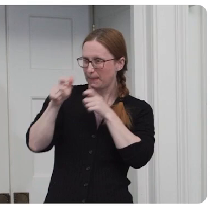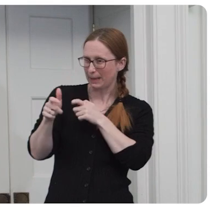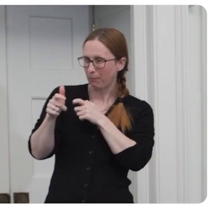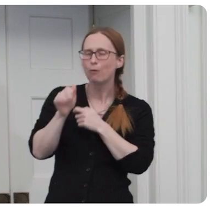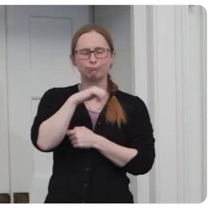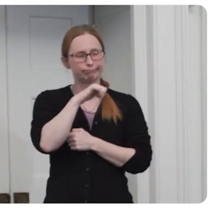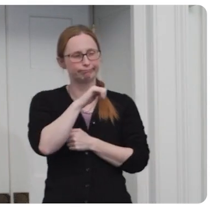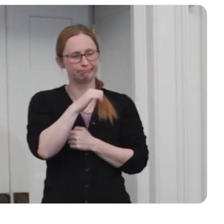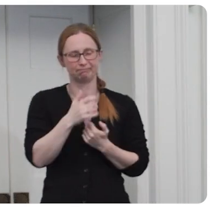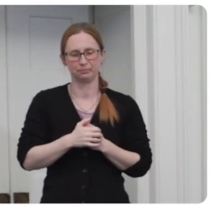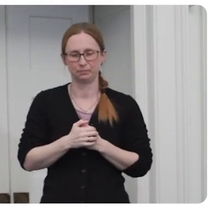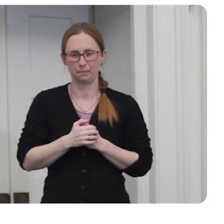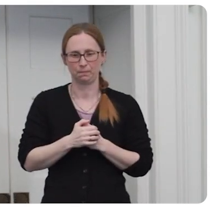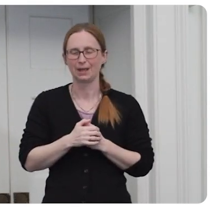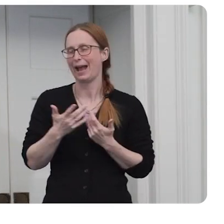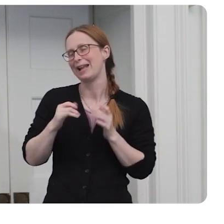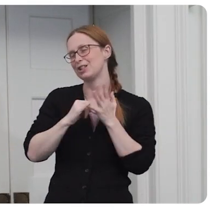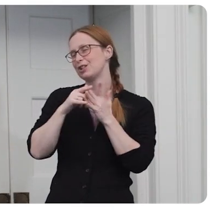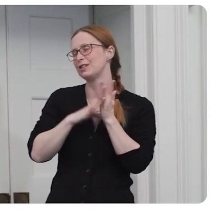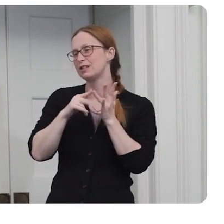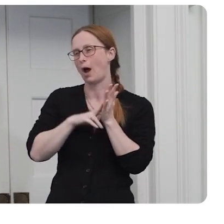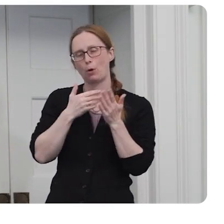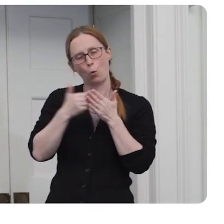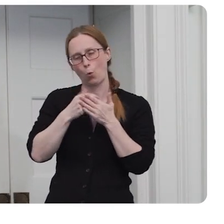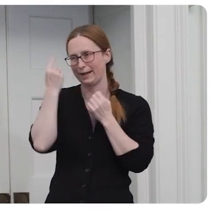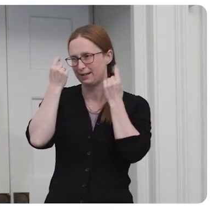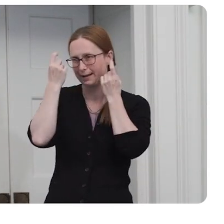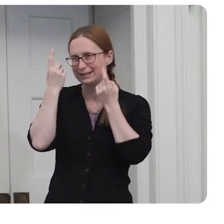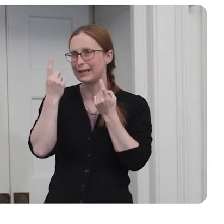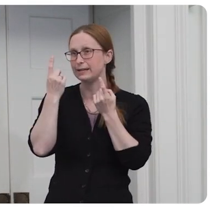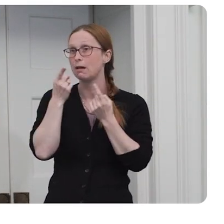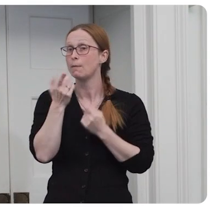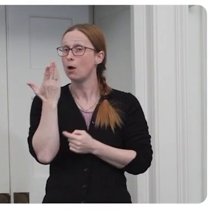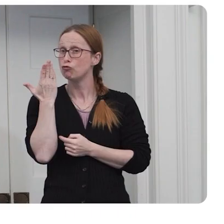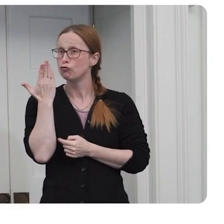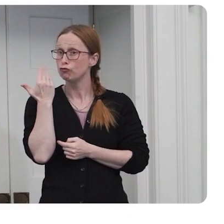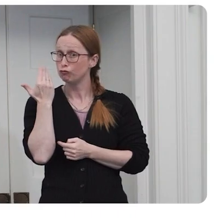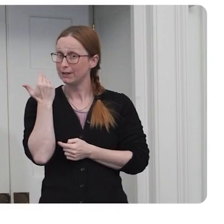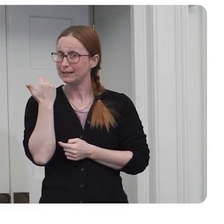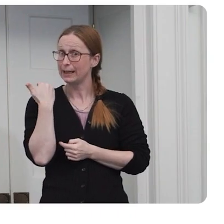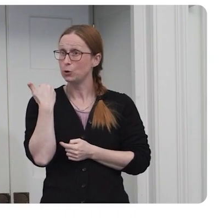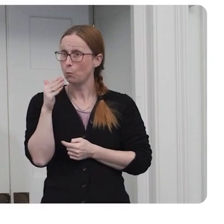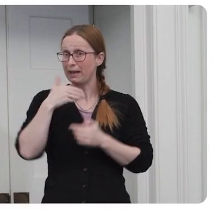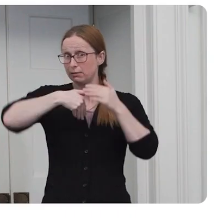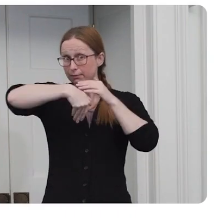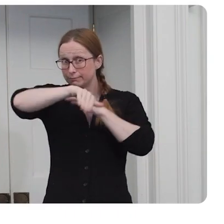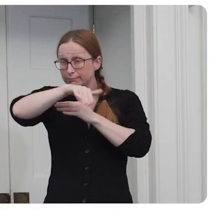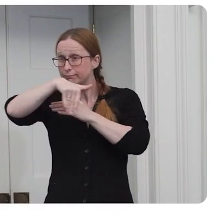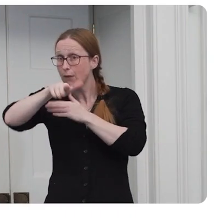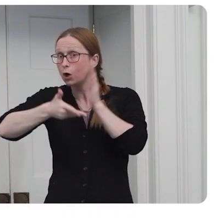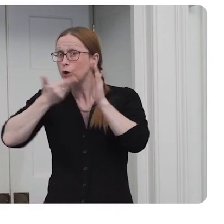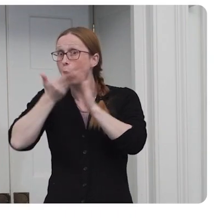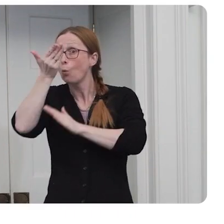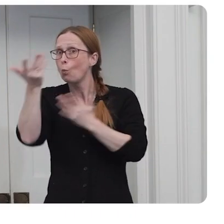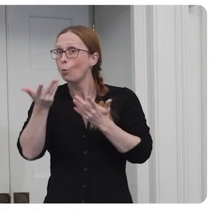you see Tanya and things? Yeah, I do. Yeah. And Sam. And Sam. Sam's always coming. And then recently you've been